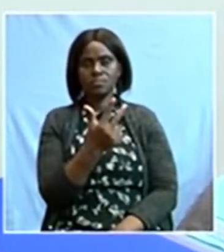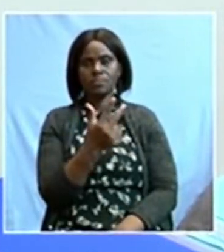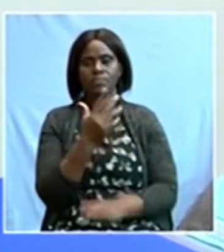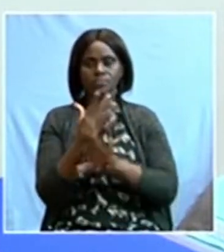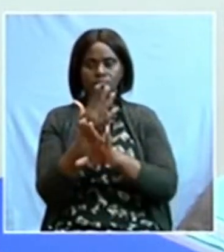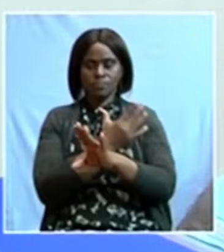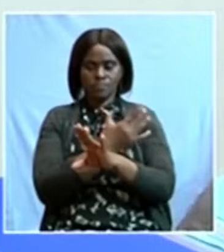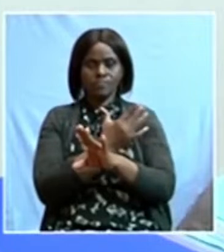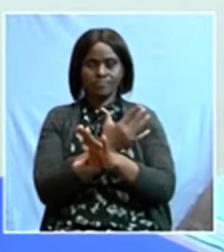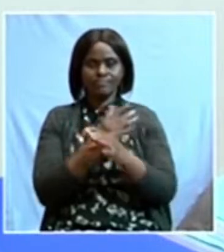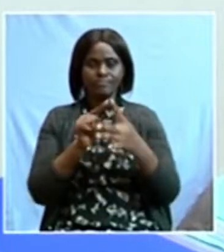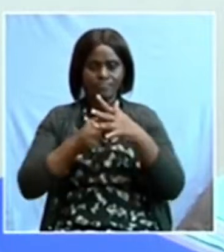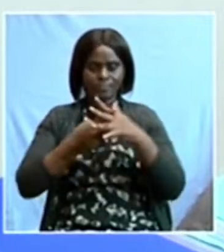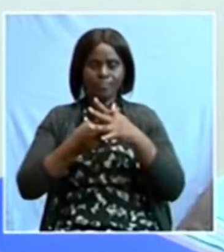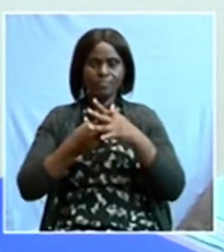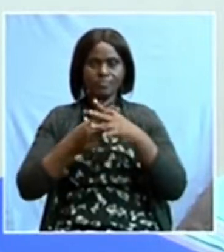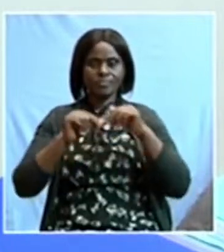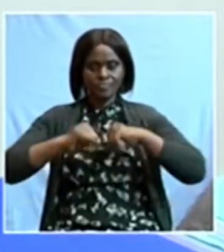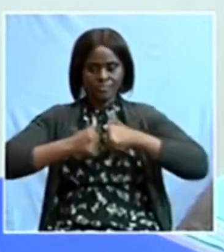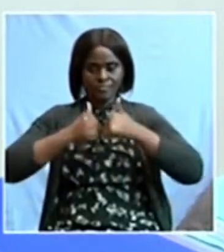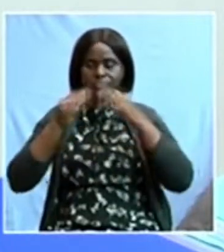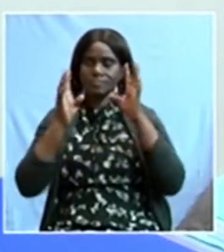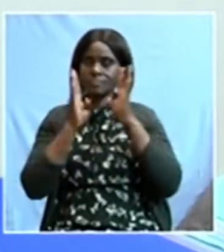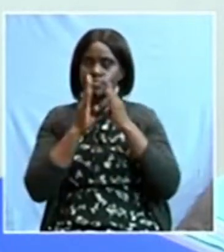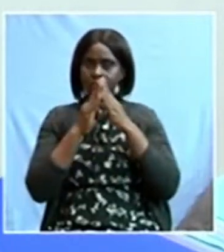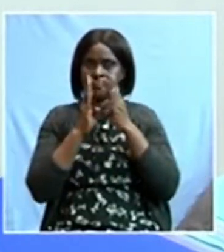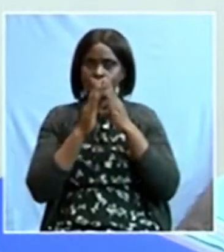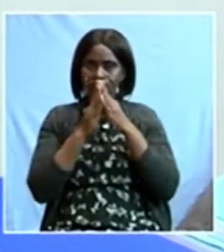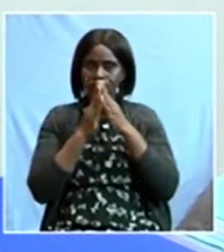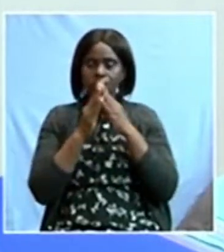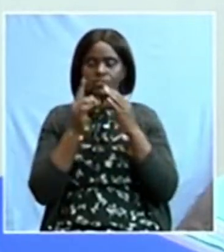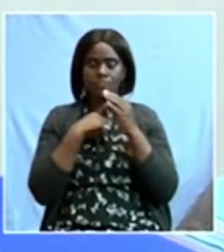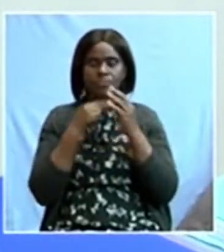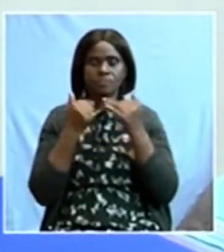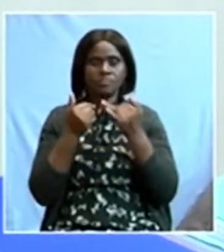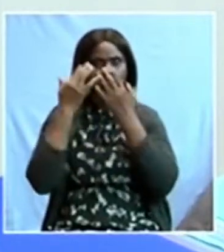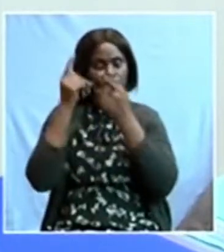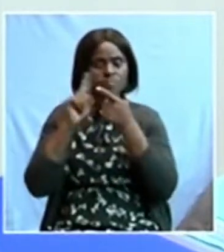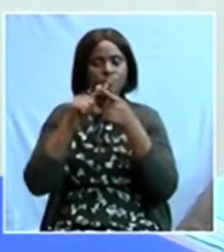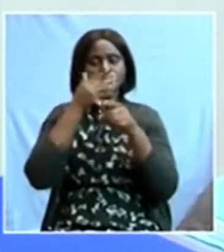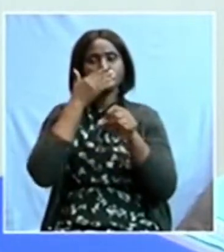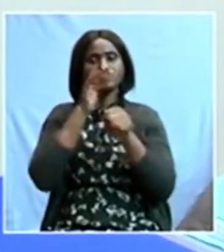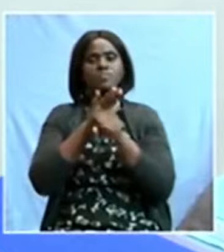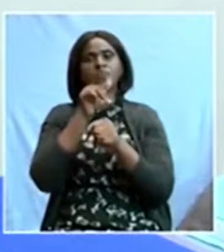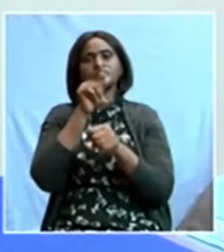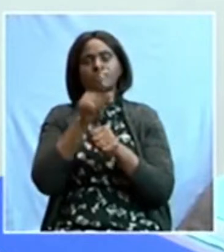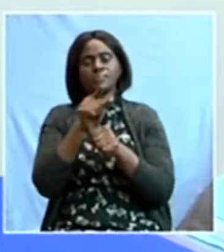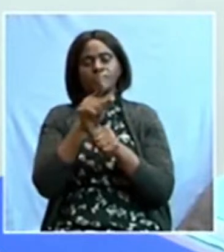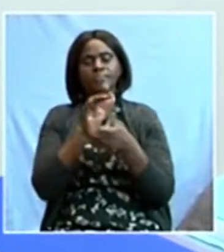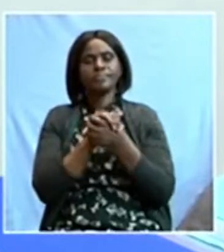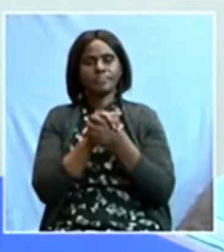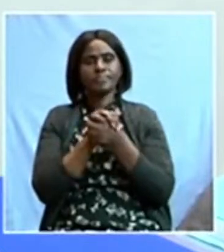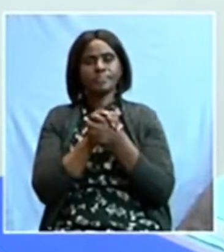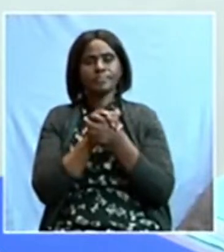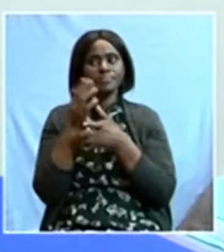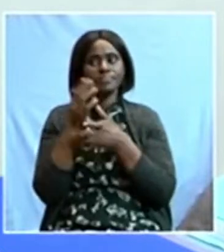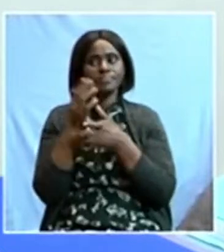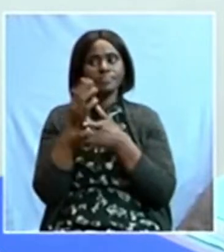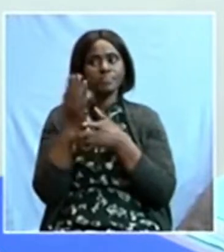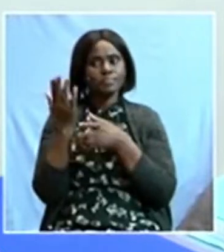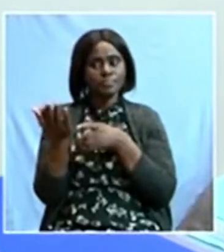Before we begin our deliberations, I wish to assure you that